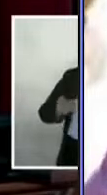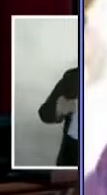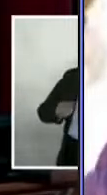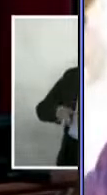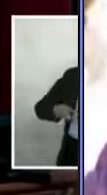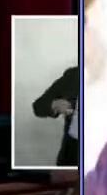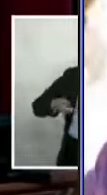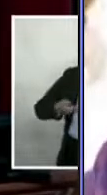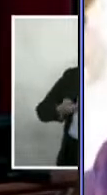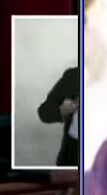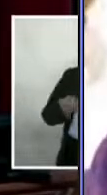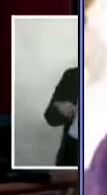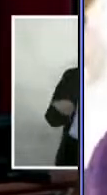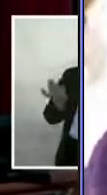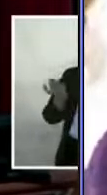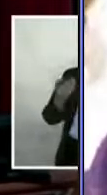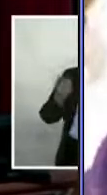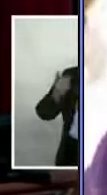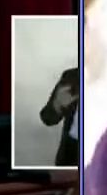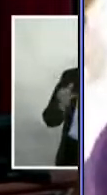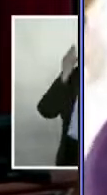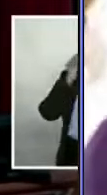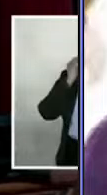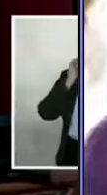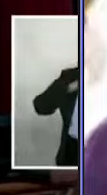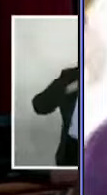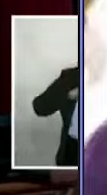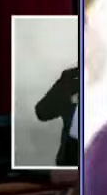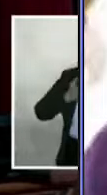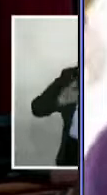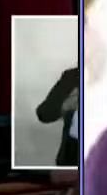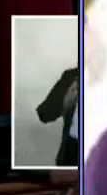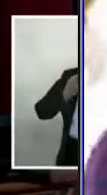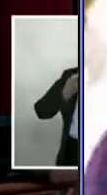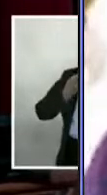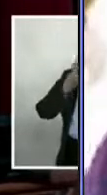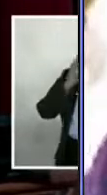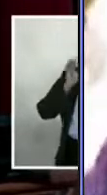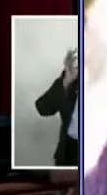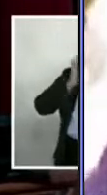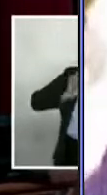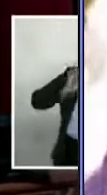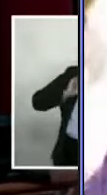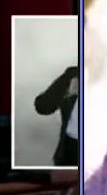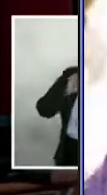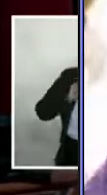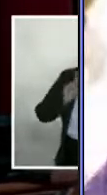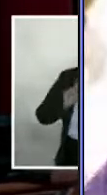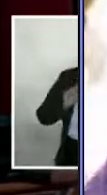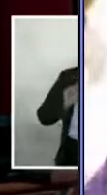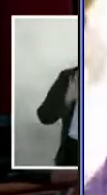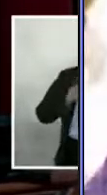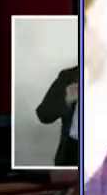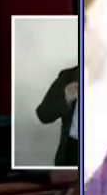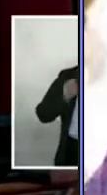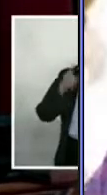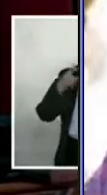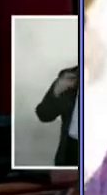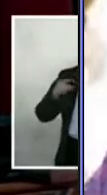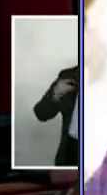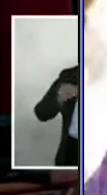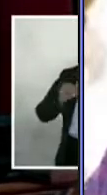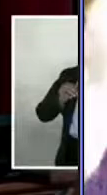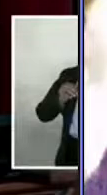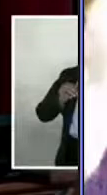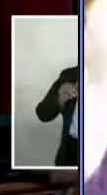management. Our experience tells us that procurement processes are tested and evaluated by the Auditor General, And this exercise